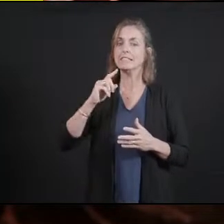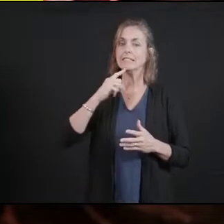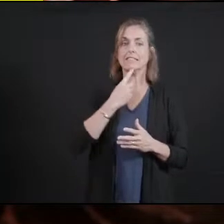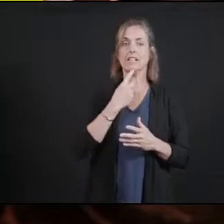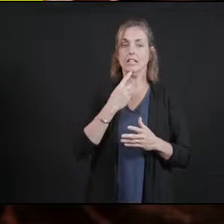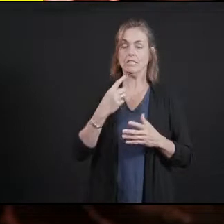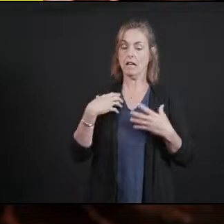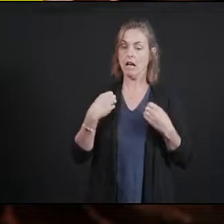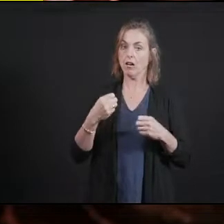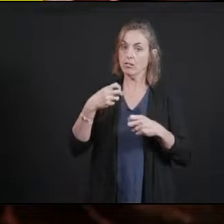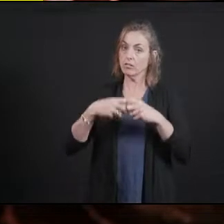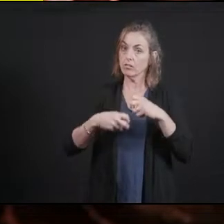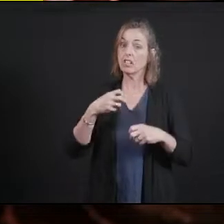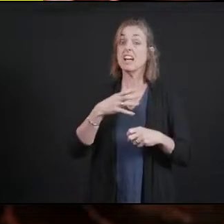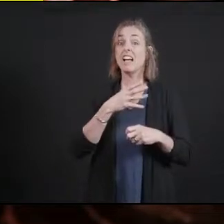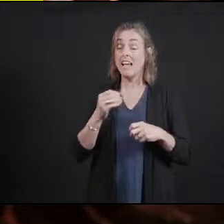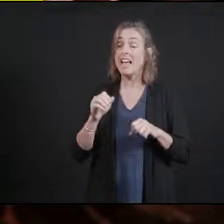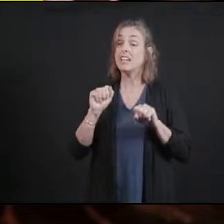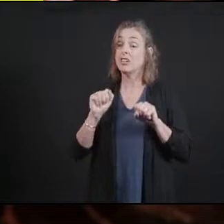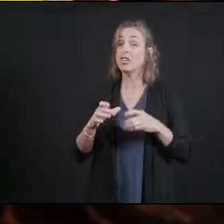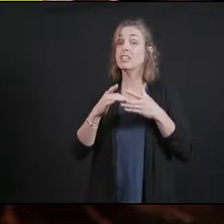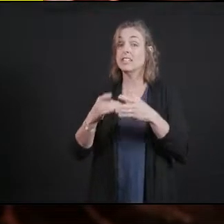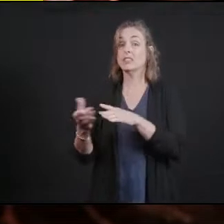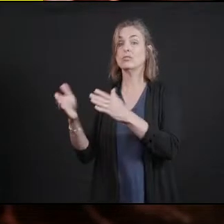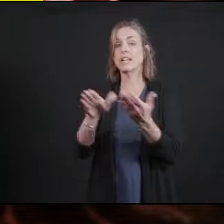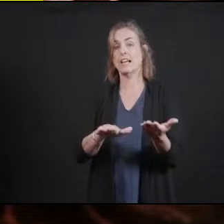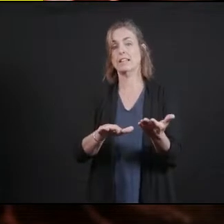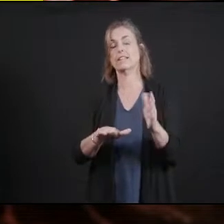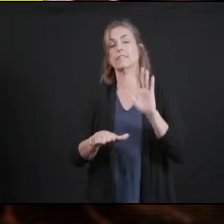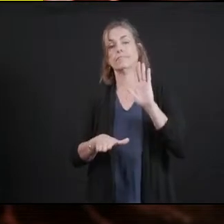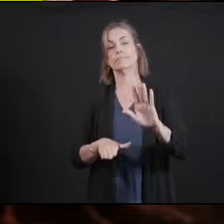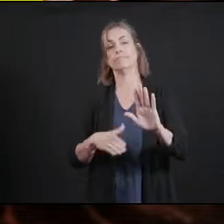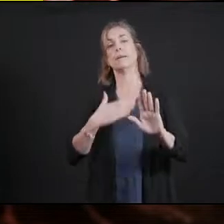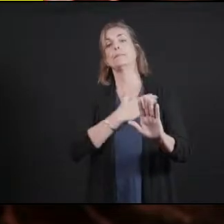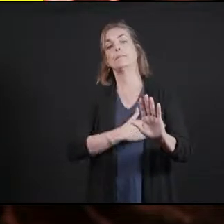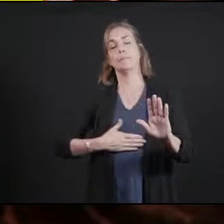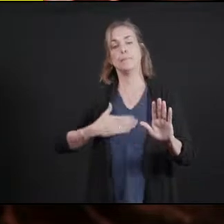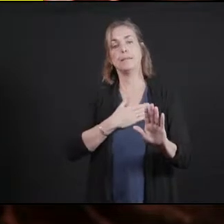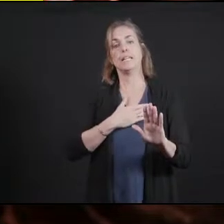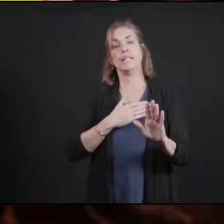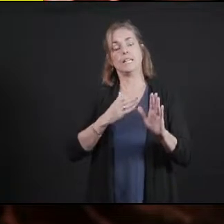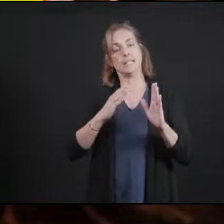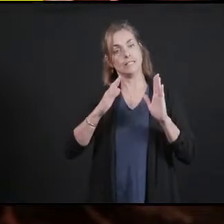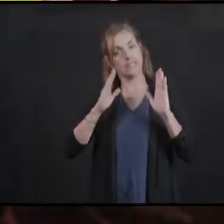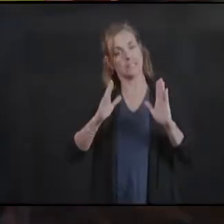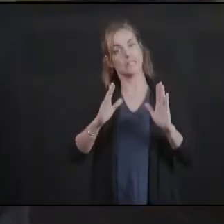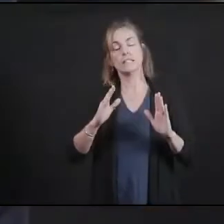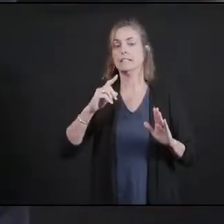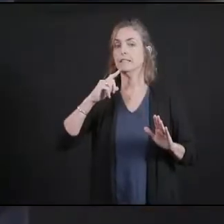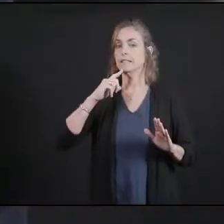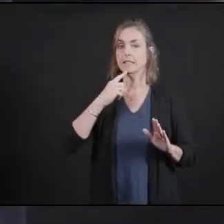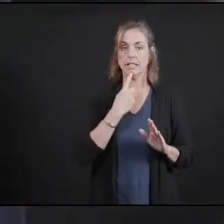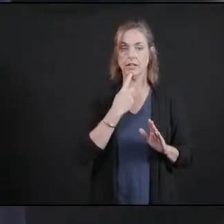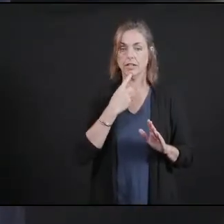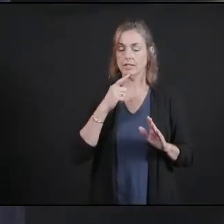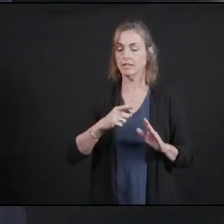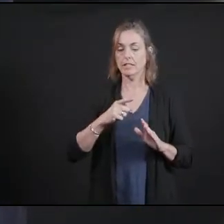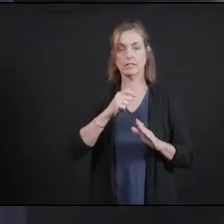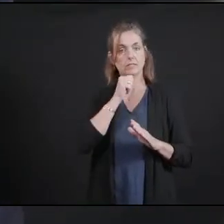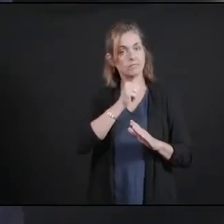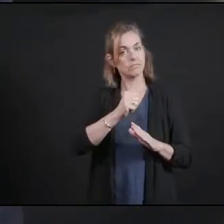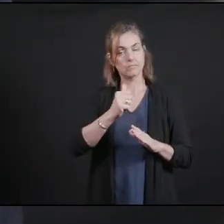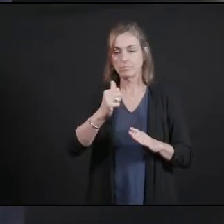to understand this. Any single one of us can contract this virus, and any one of us can suffer